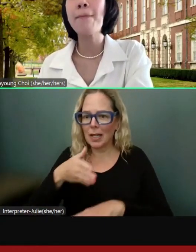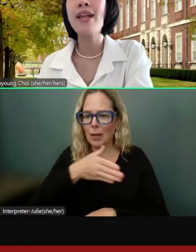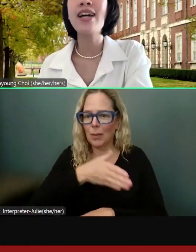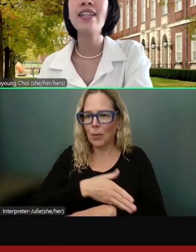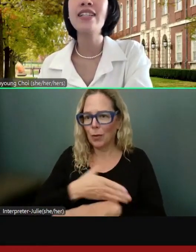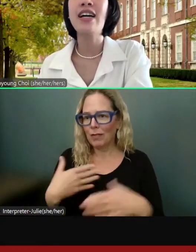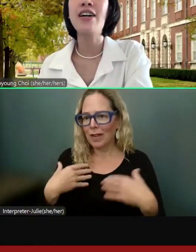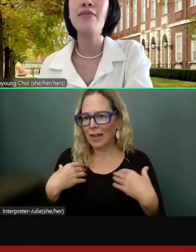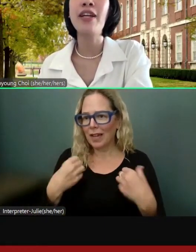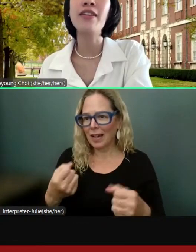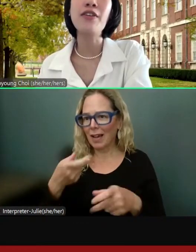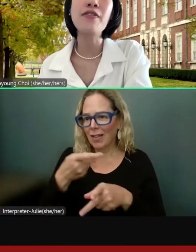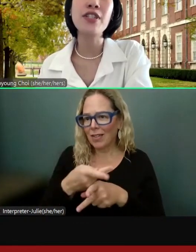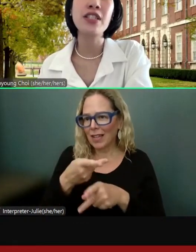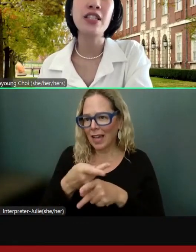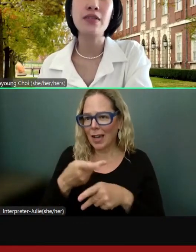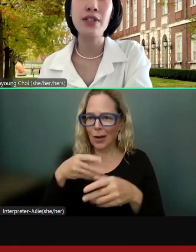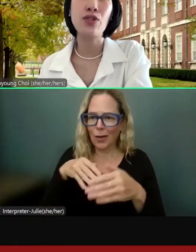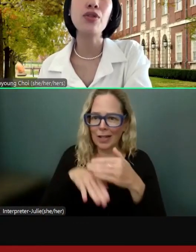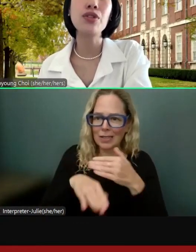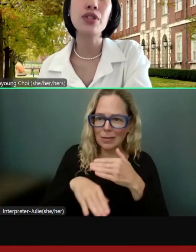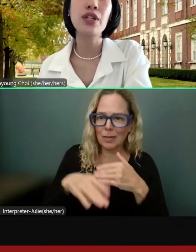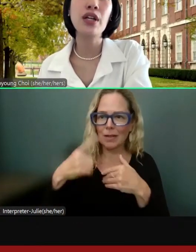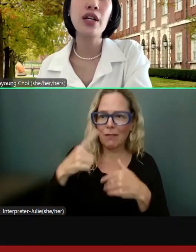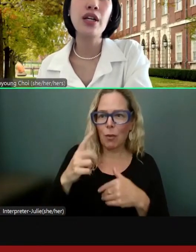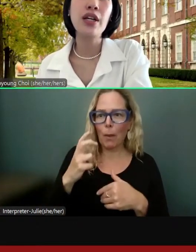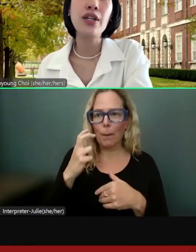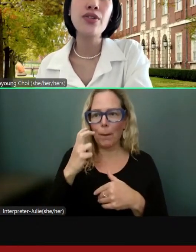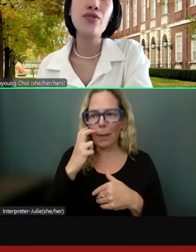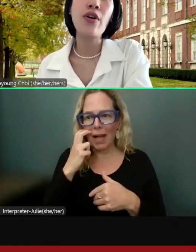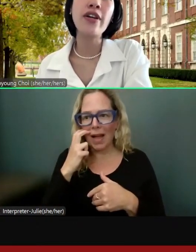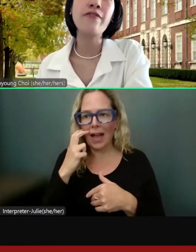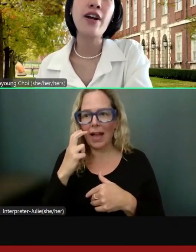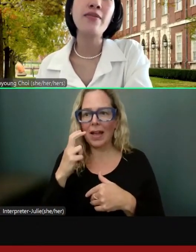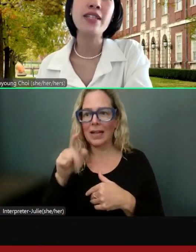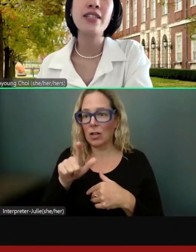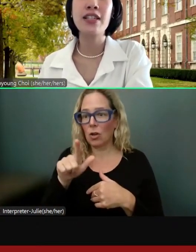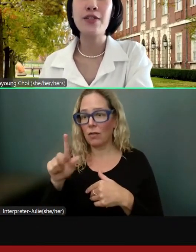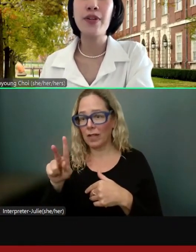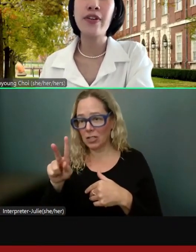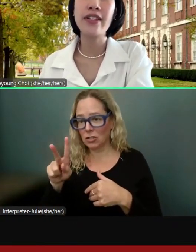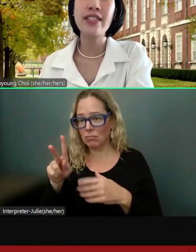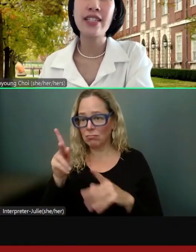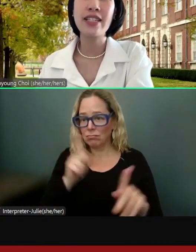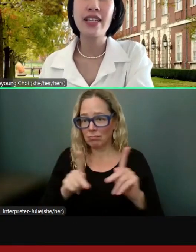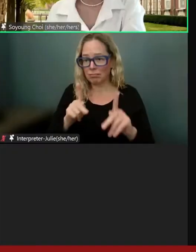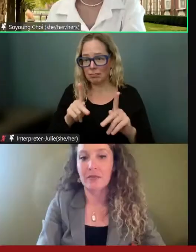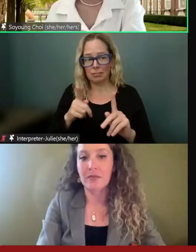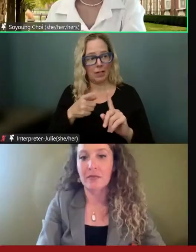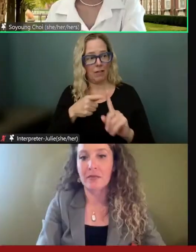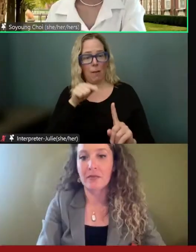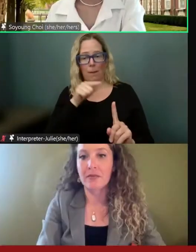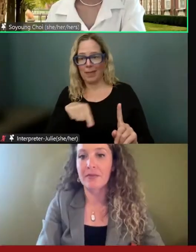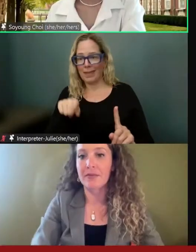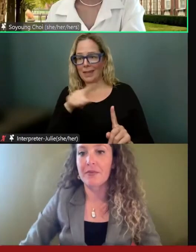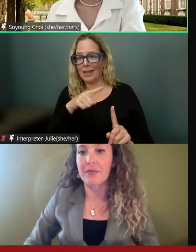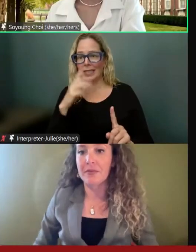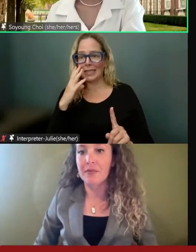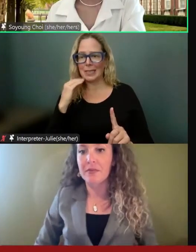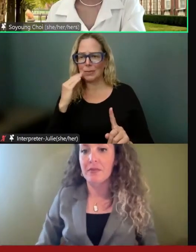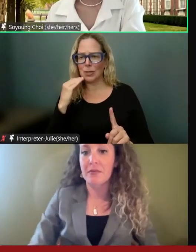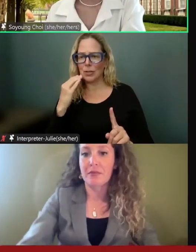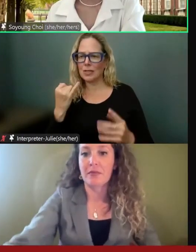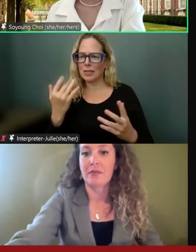for blind and low vision individuals. Drawing from these experiences, I'd like